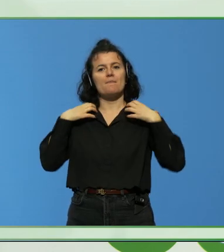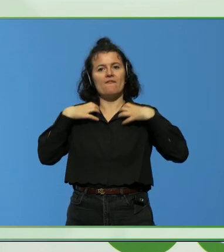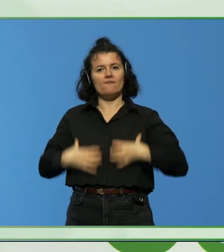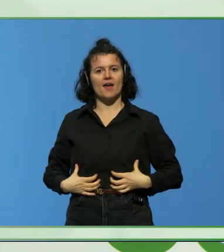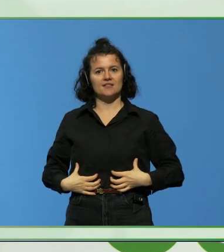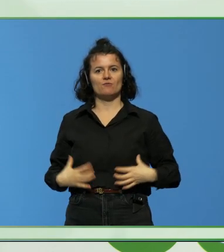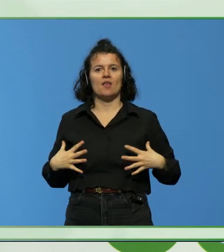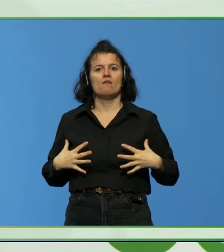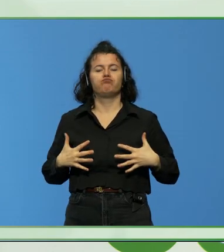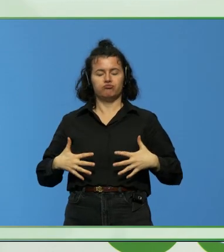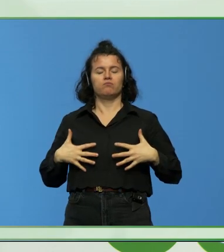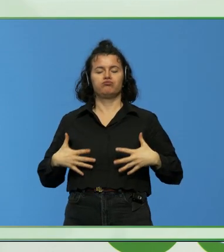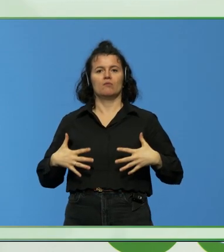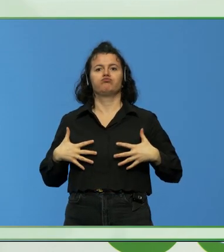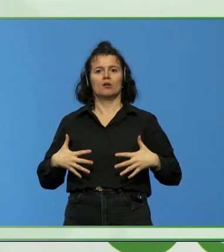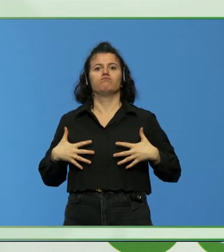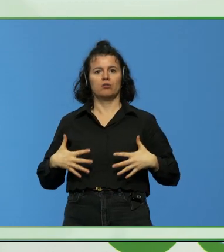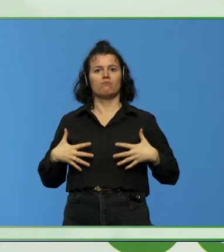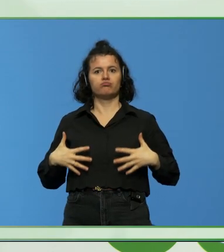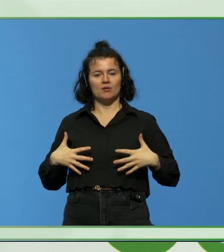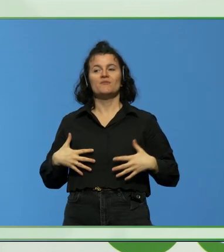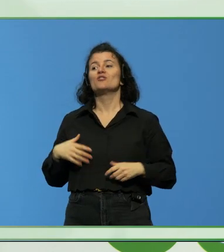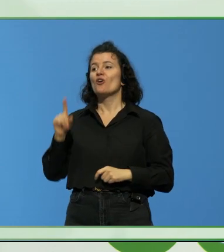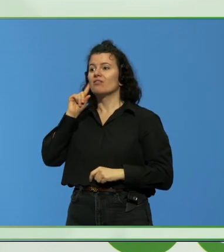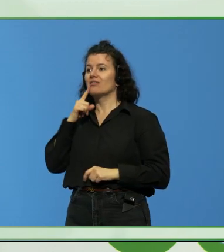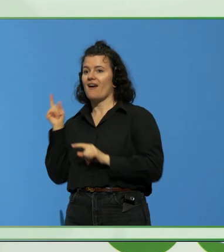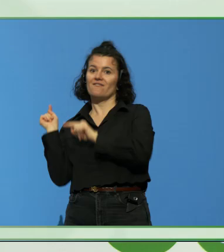a special vest allows sounds to be experienced on the skin.